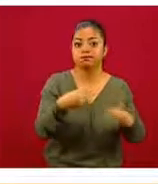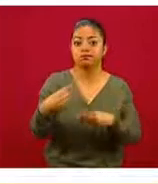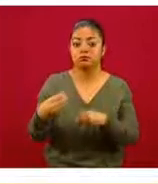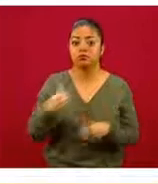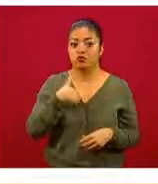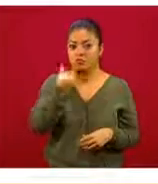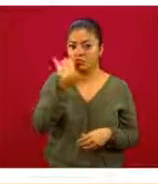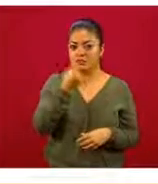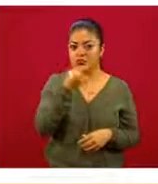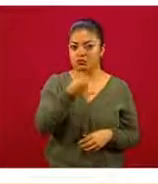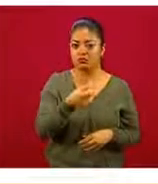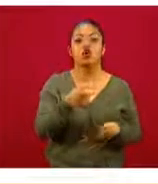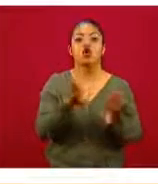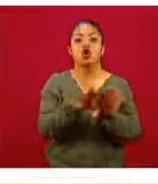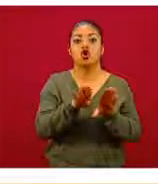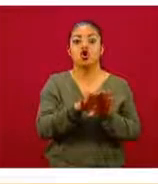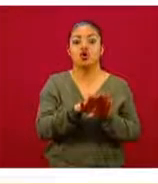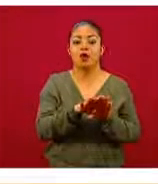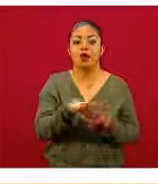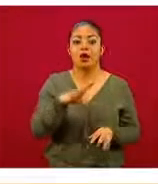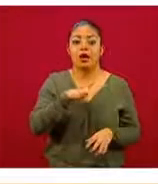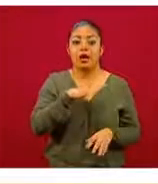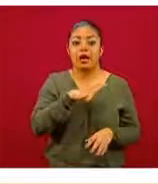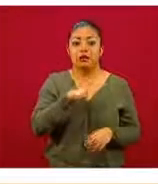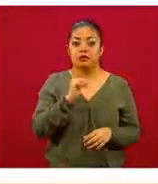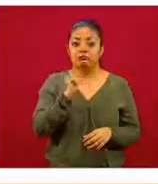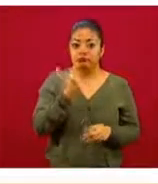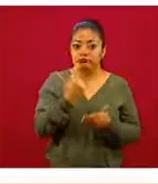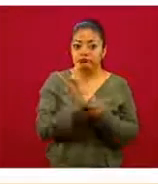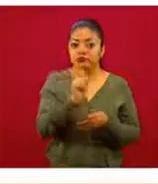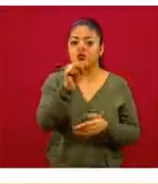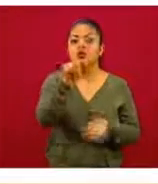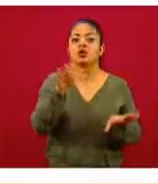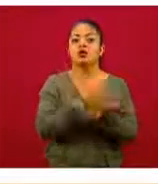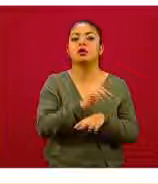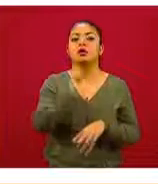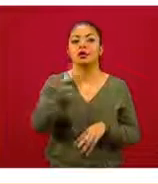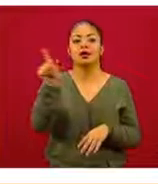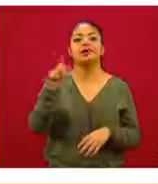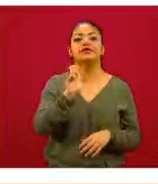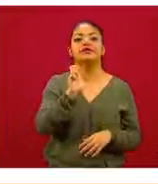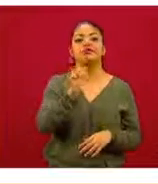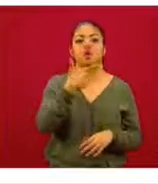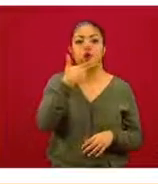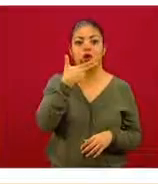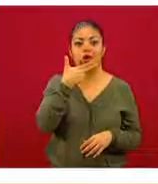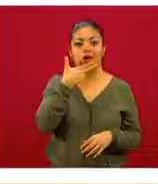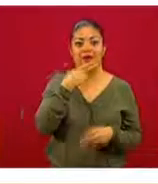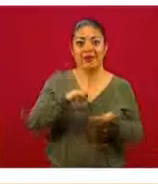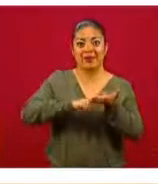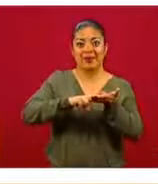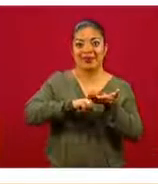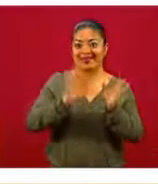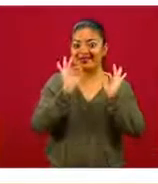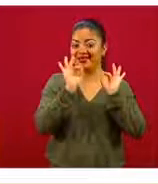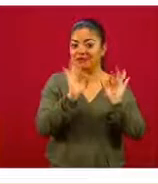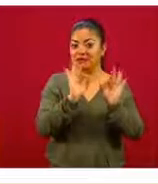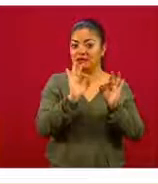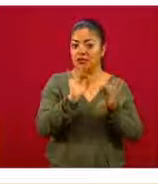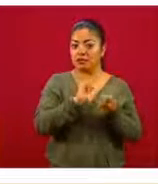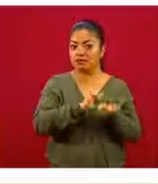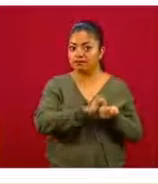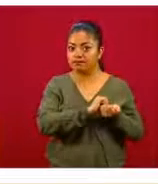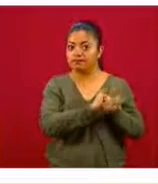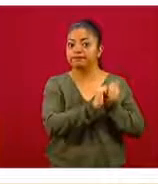the intensity of transmission as well, represented by different colors. There has been a change in the state of